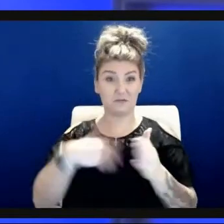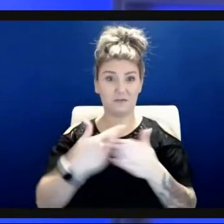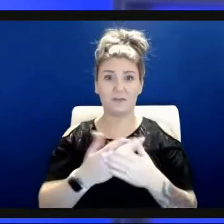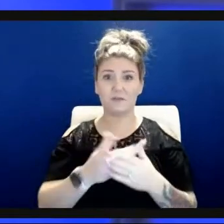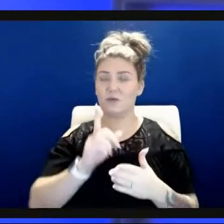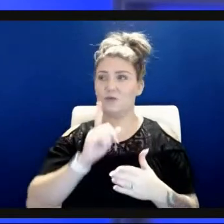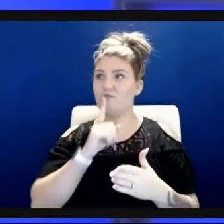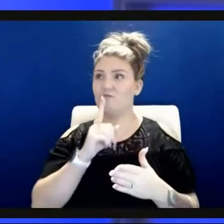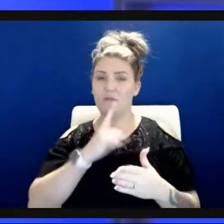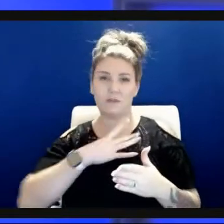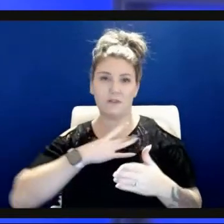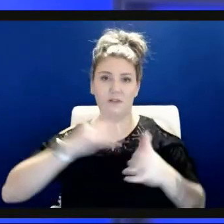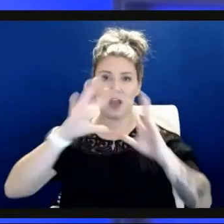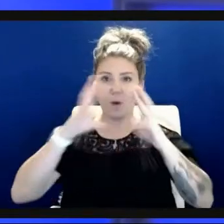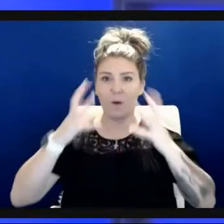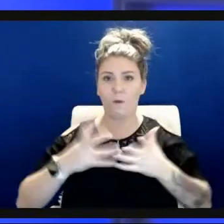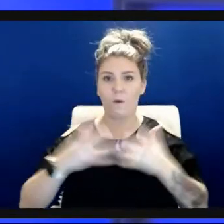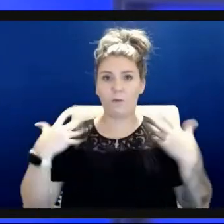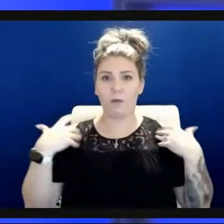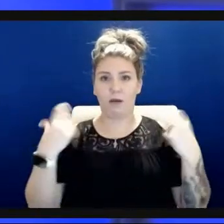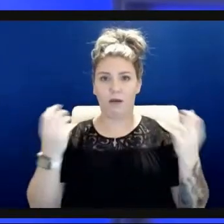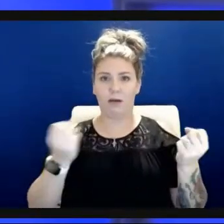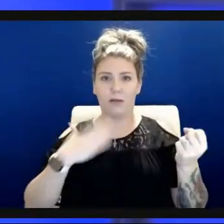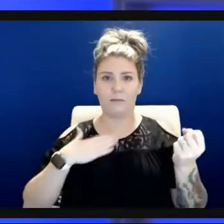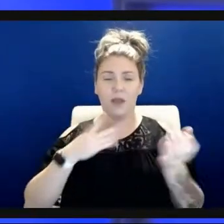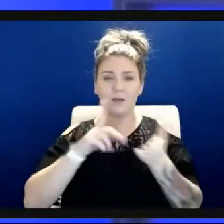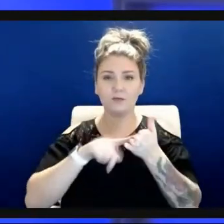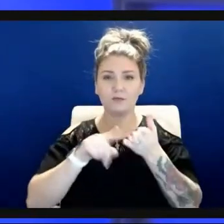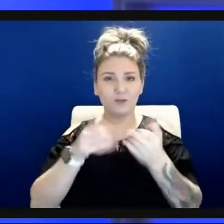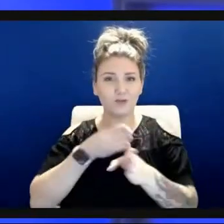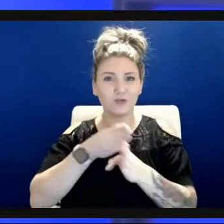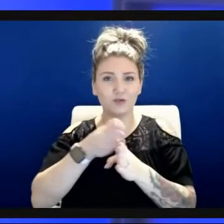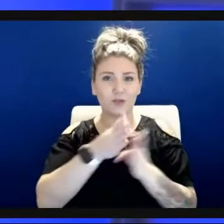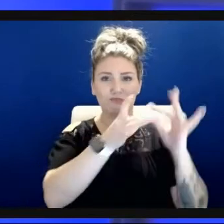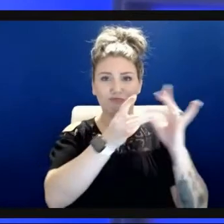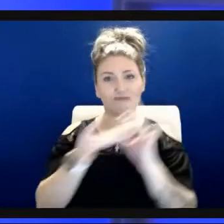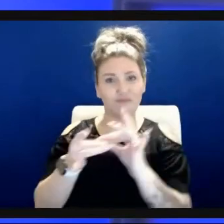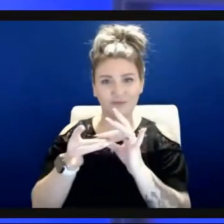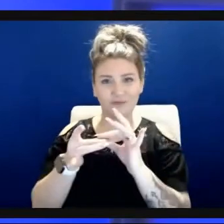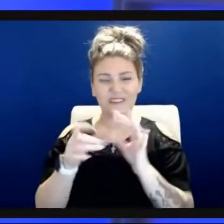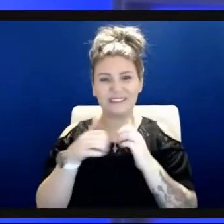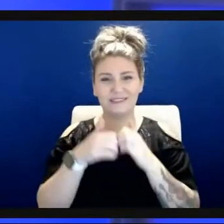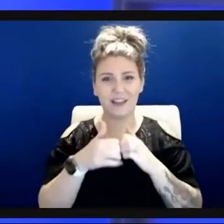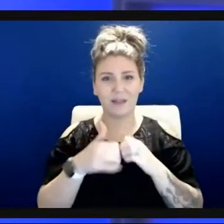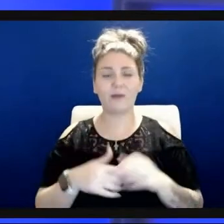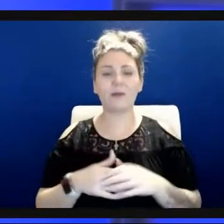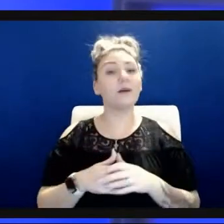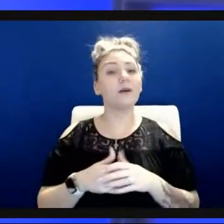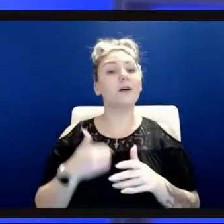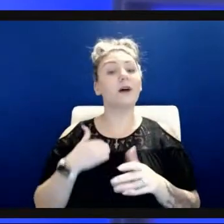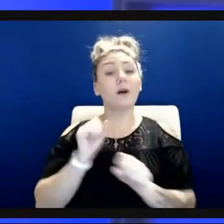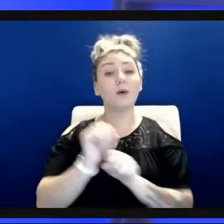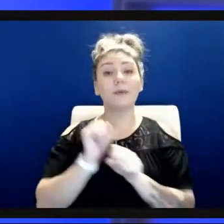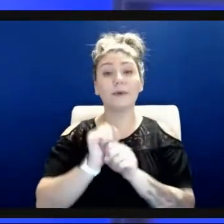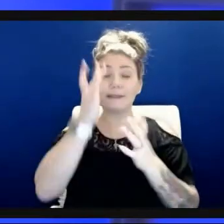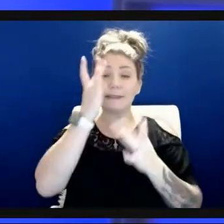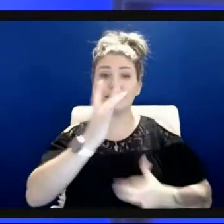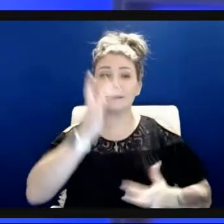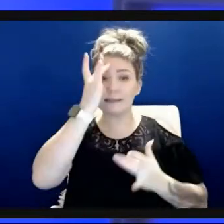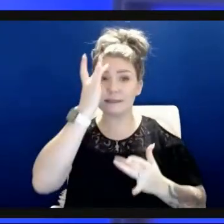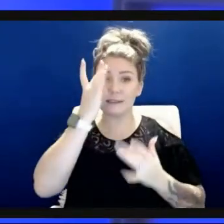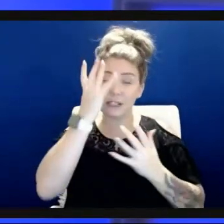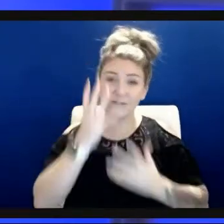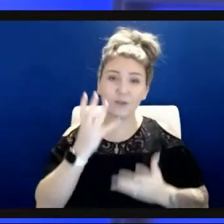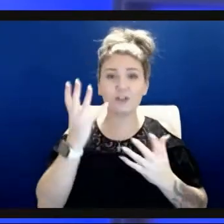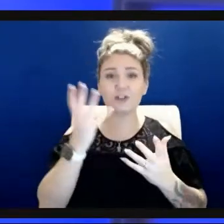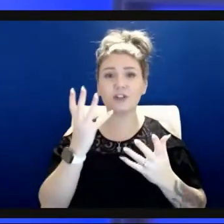me, my research career has really tied that in well. So I do work on diseases that unfortunately are really